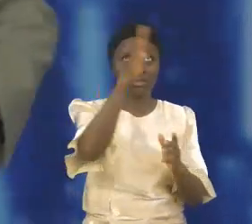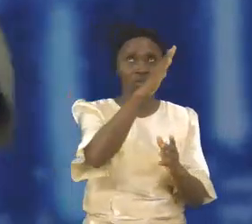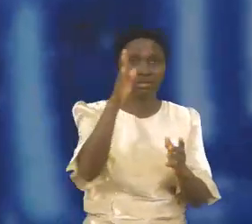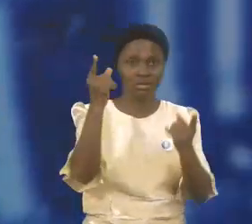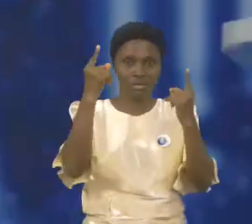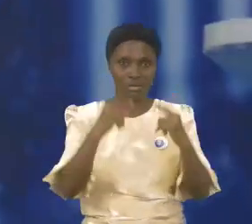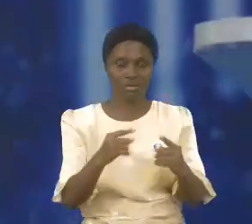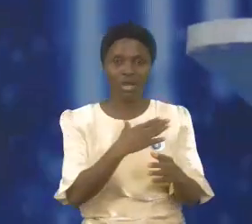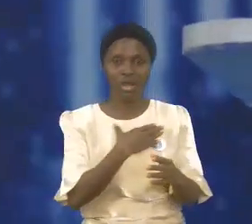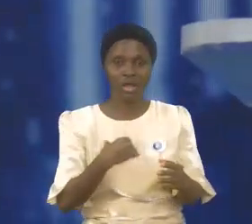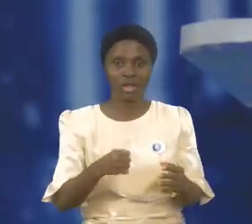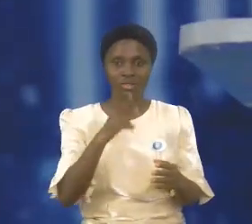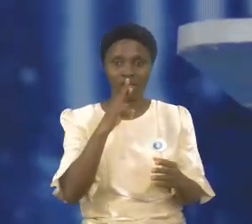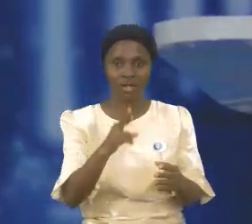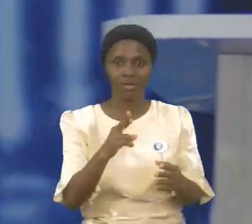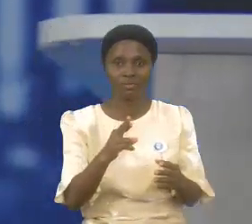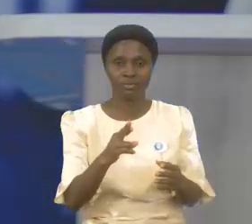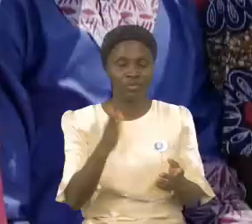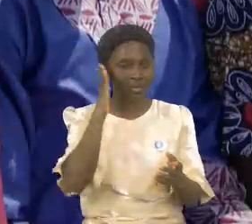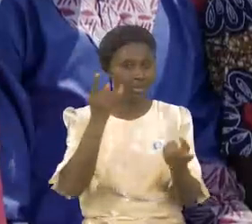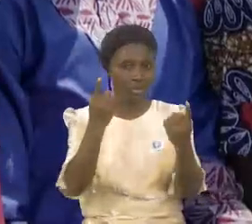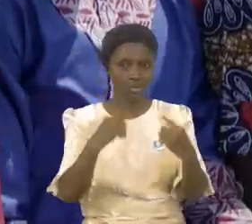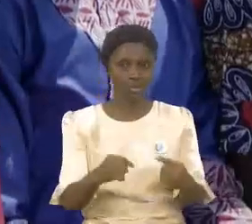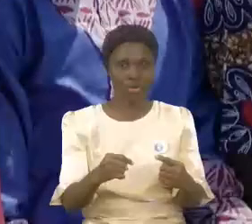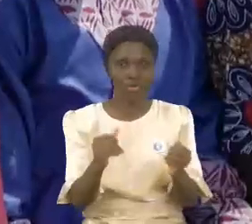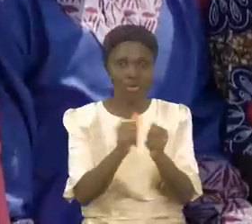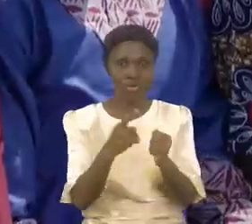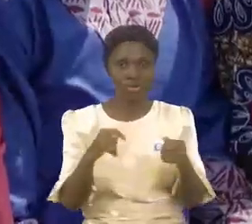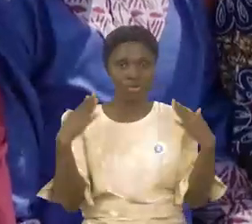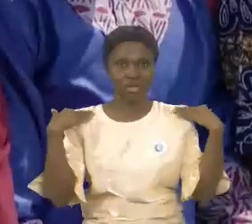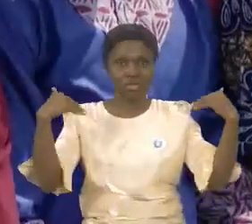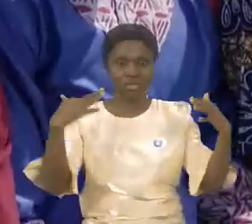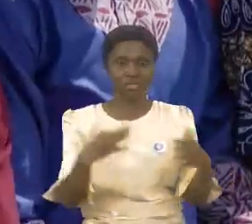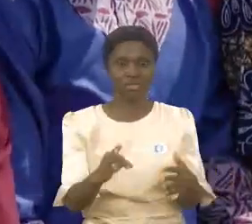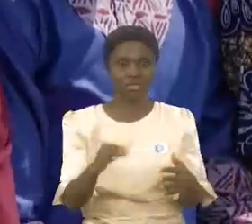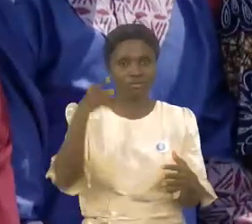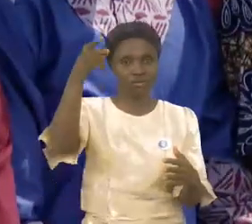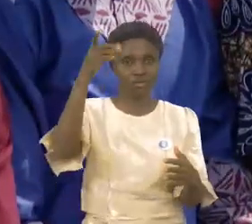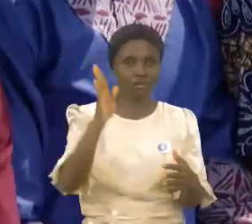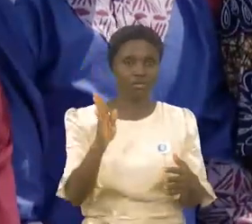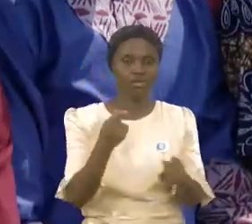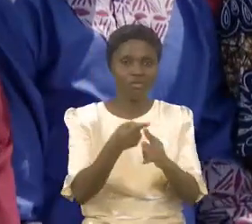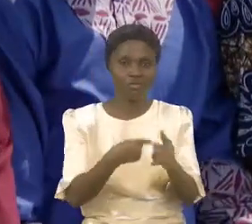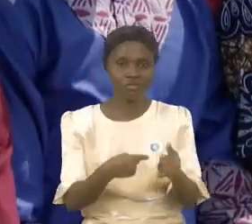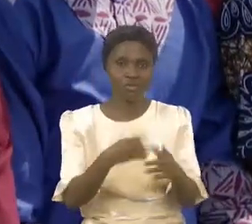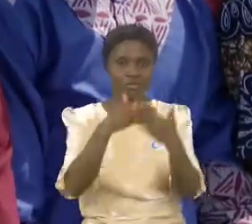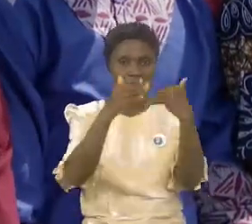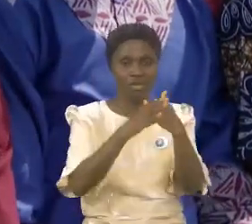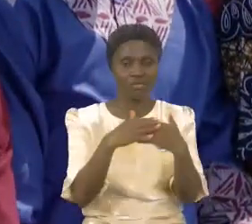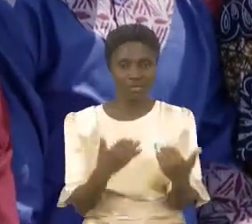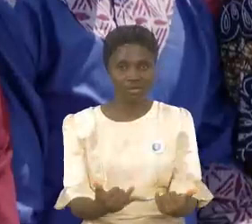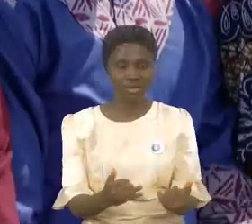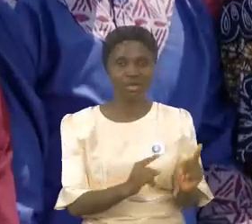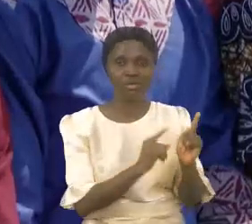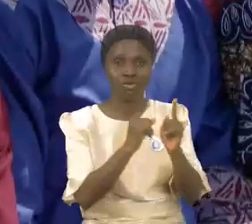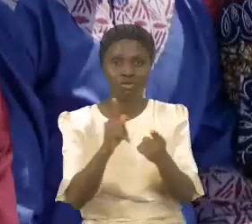on the clouds, and they will come with the angels of God from heaven. It's not going to the